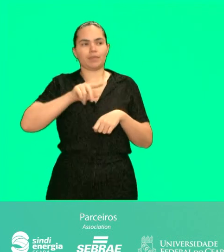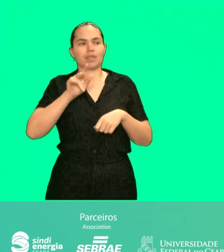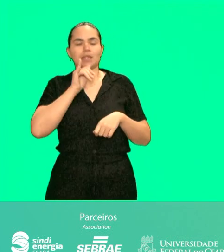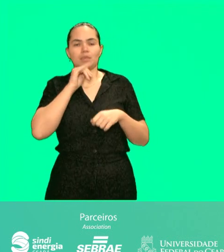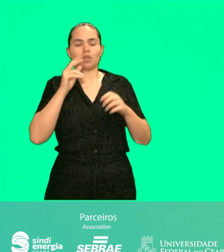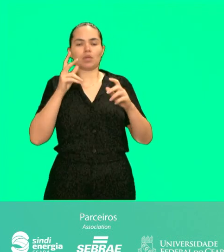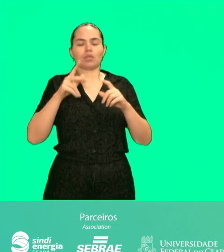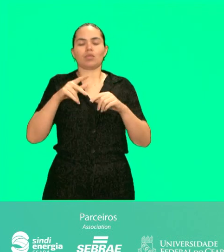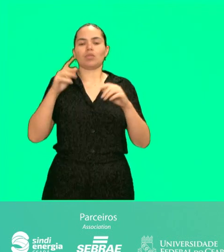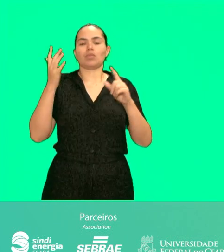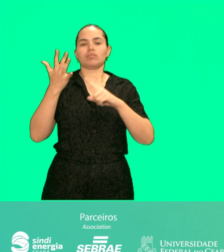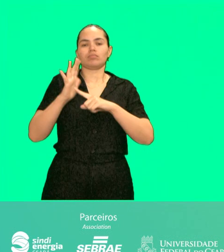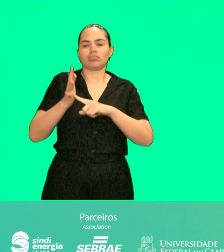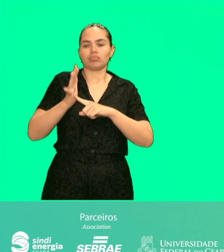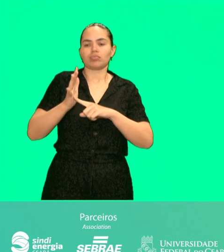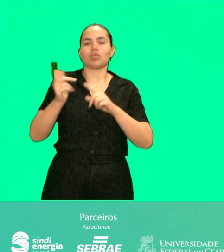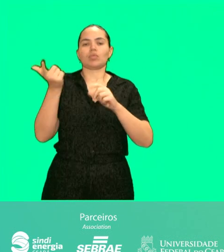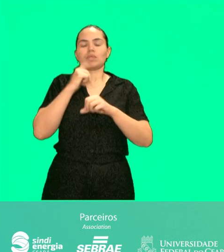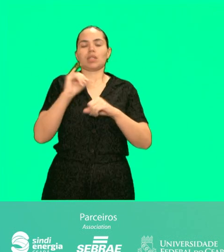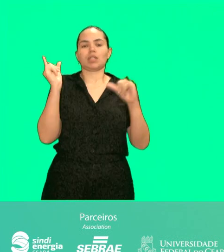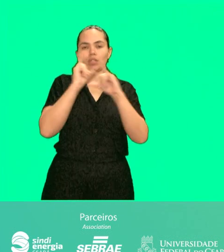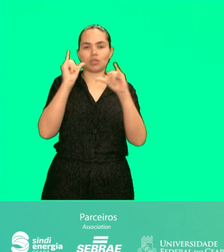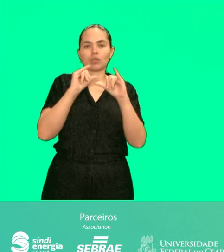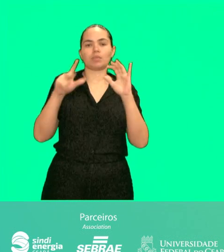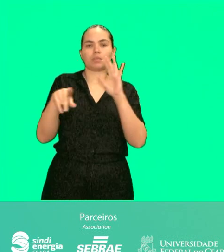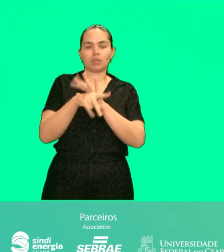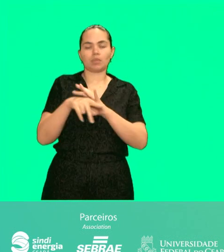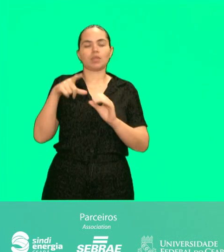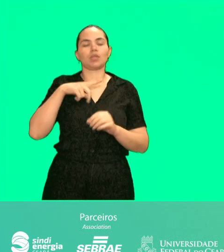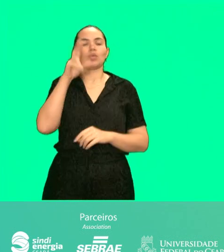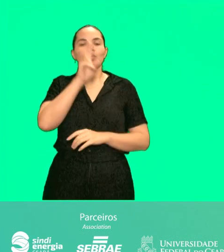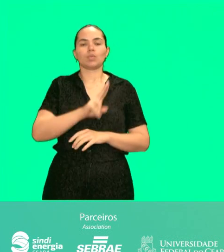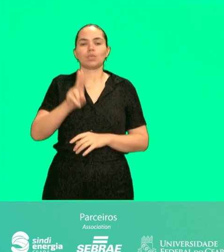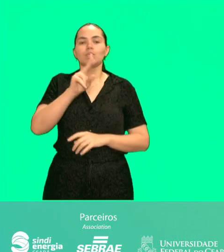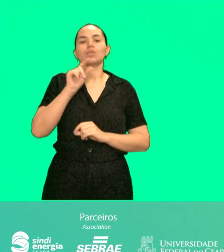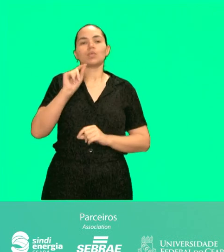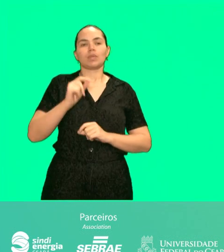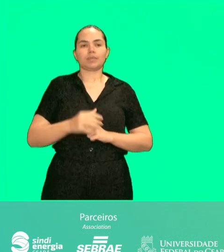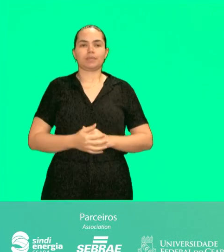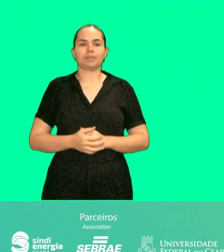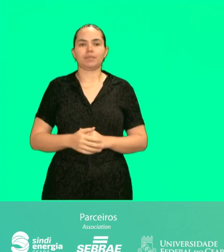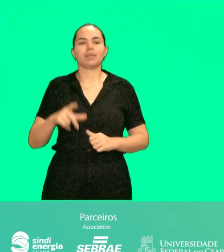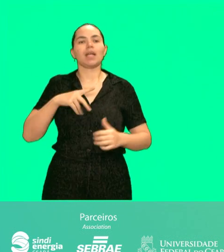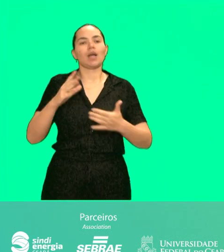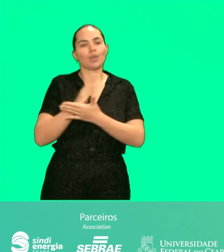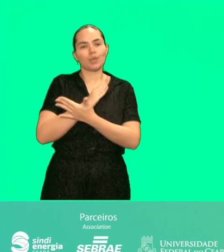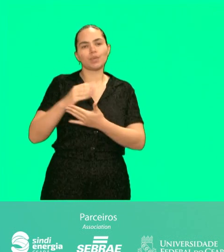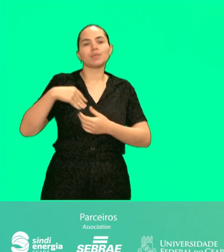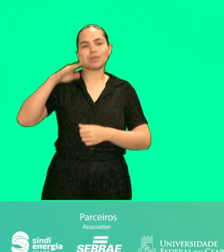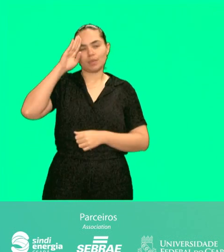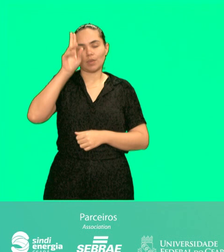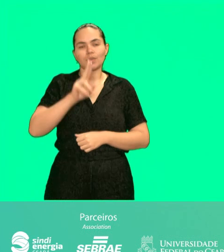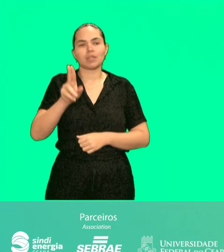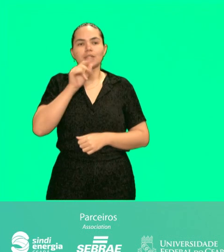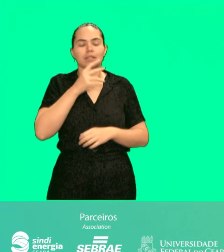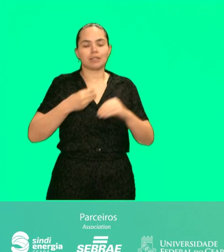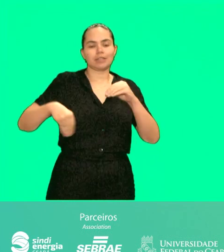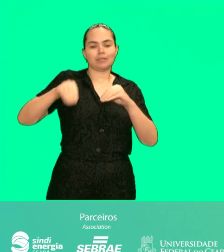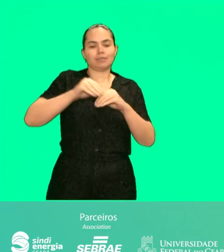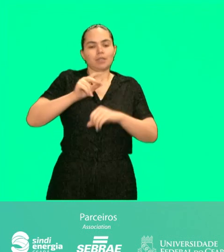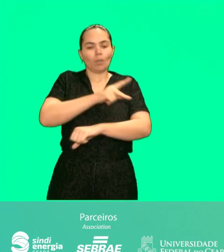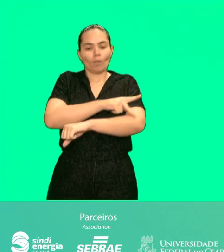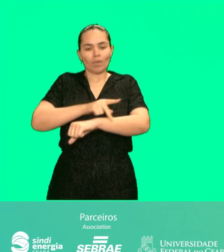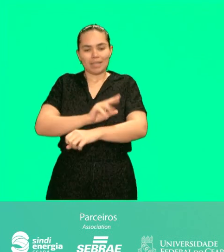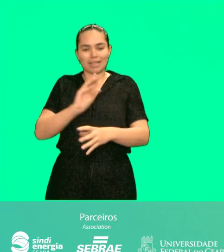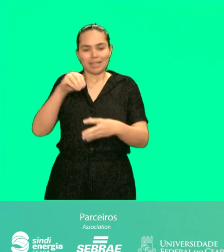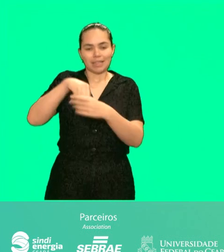You'll elétrico, você have vai an consumir electric energia motor elétrica. to Tipicamente, você tem provide que, pressure for em compression. algumas aplicações, aumentar a You'll need pureza to do increase